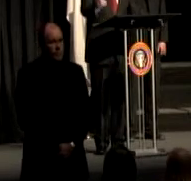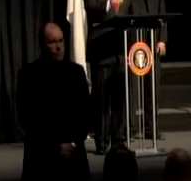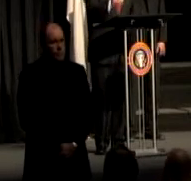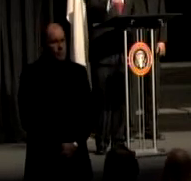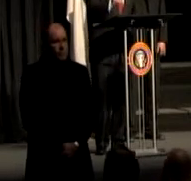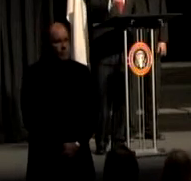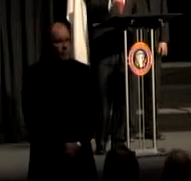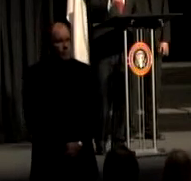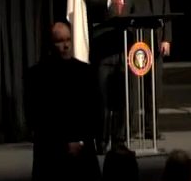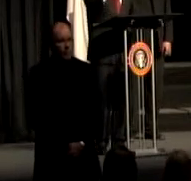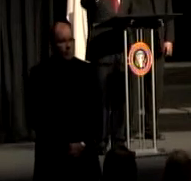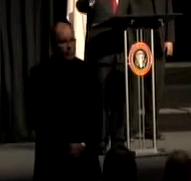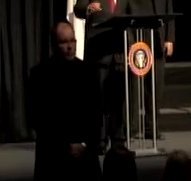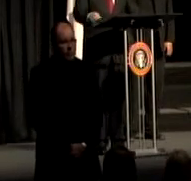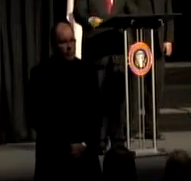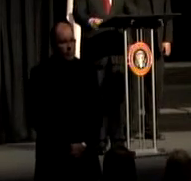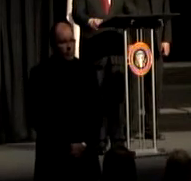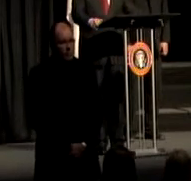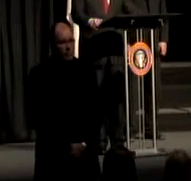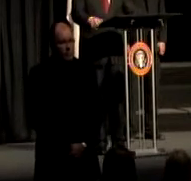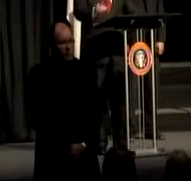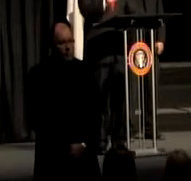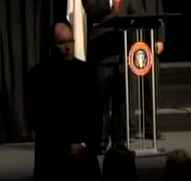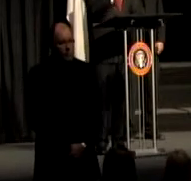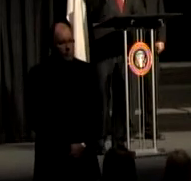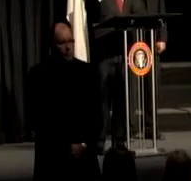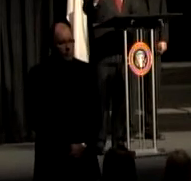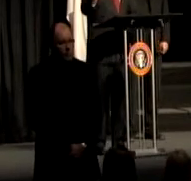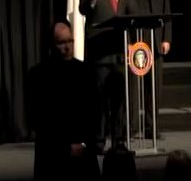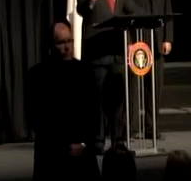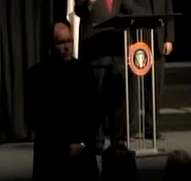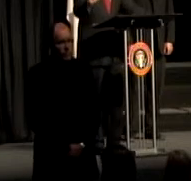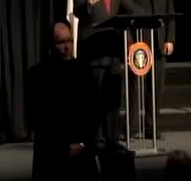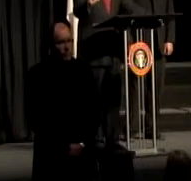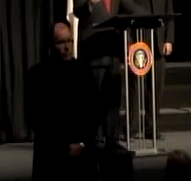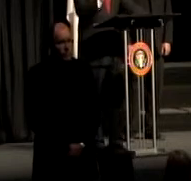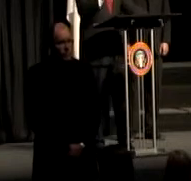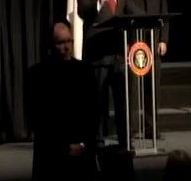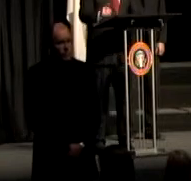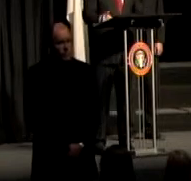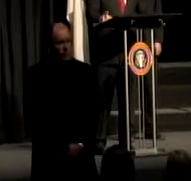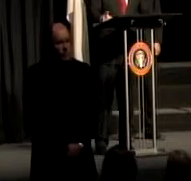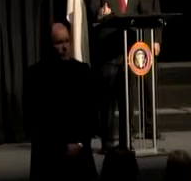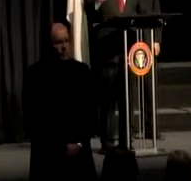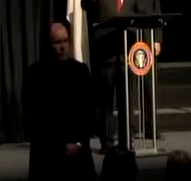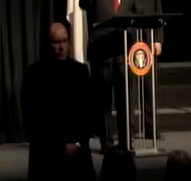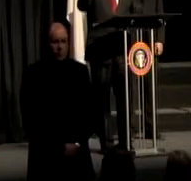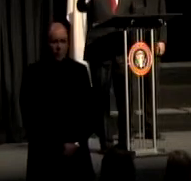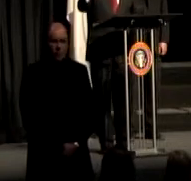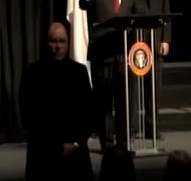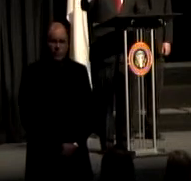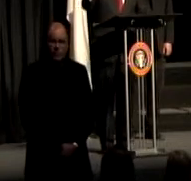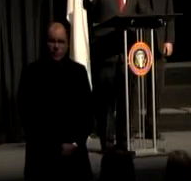and Jesus told her everything about her life and do you know when she went back into Samaria you know what she said she